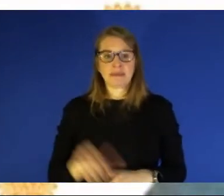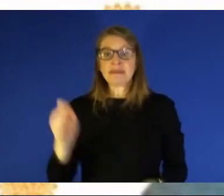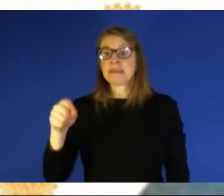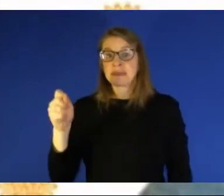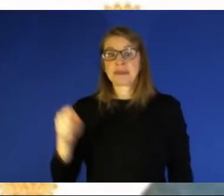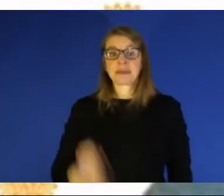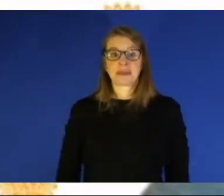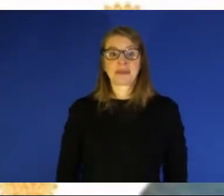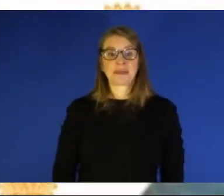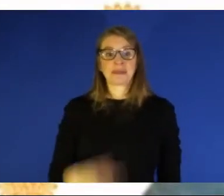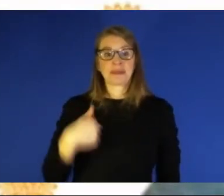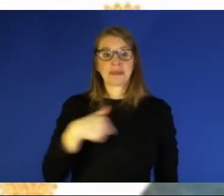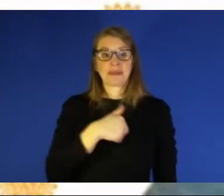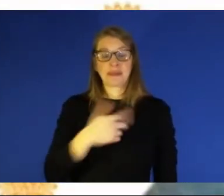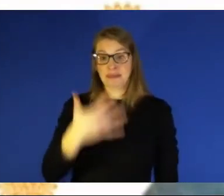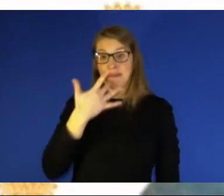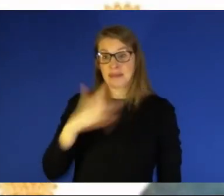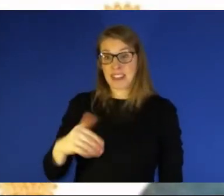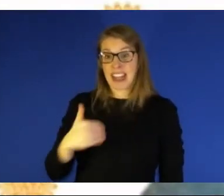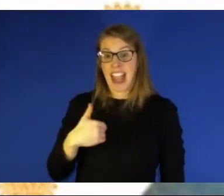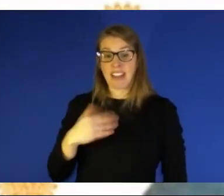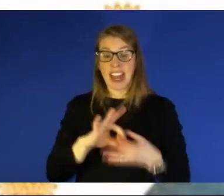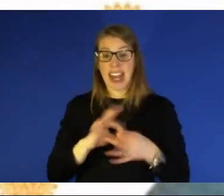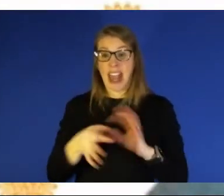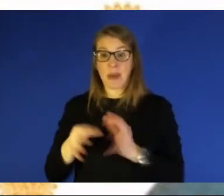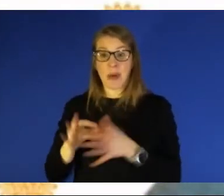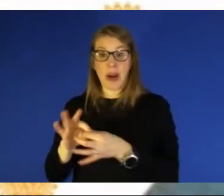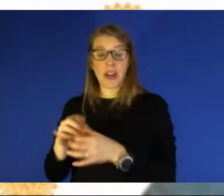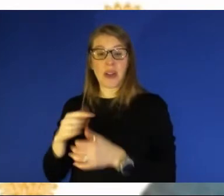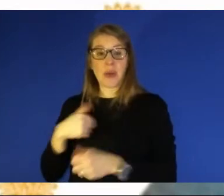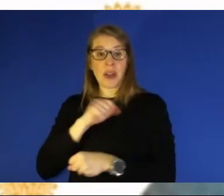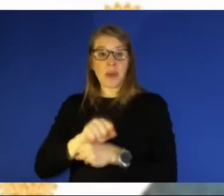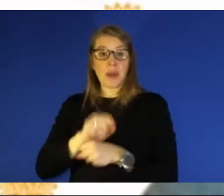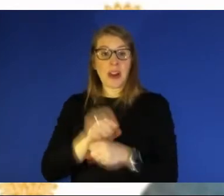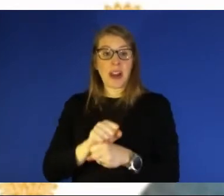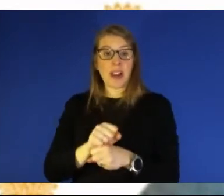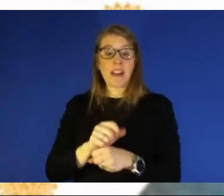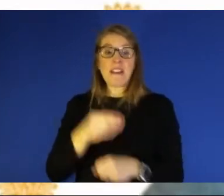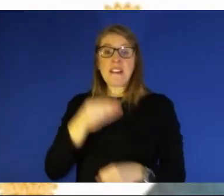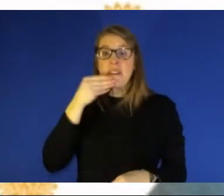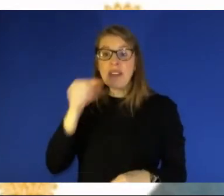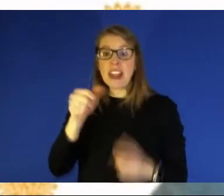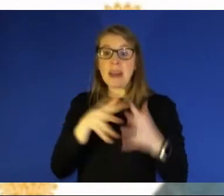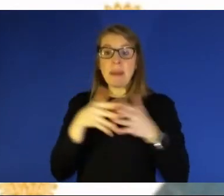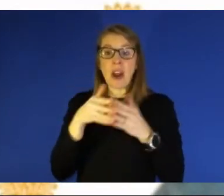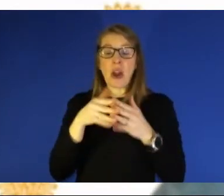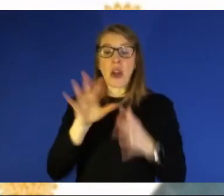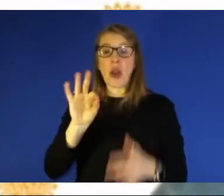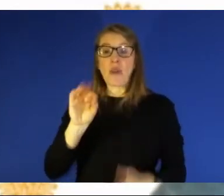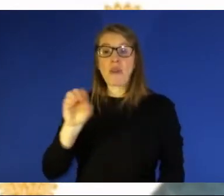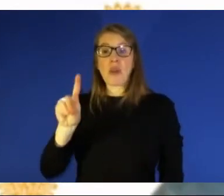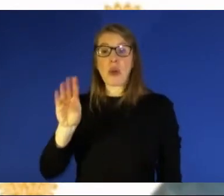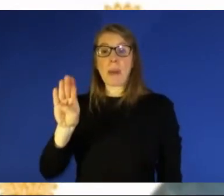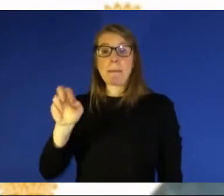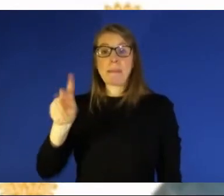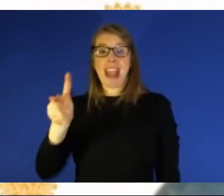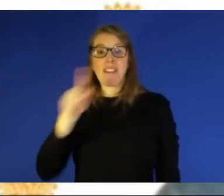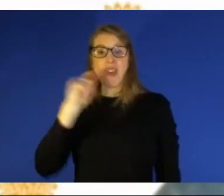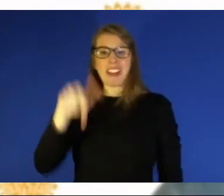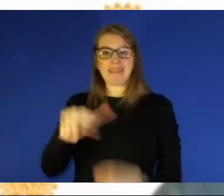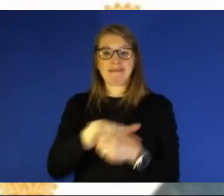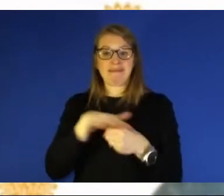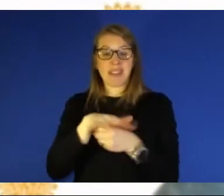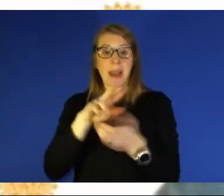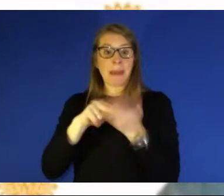are lucky to have a network that we work with. We are the Feeding America Food Bank for this region. And so that opens up access to